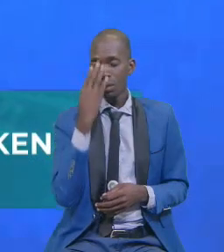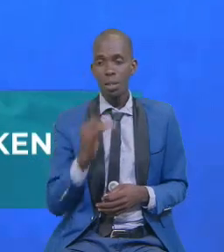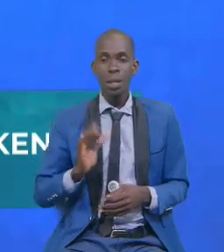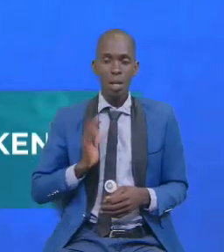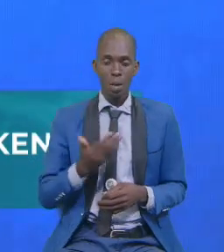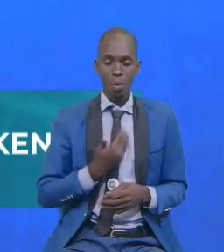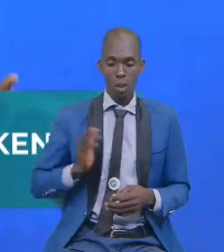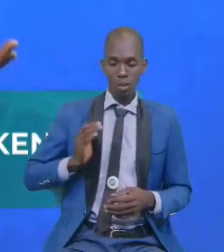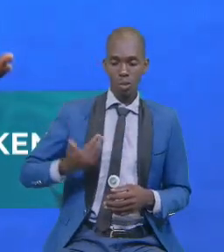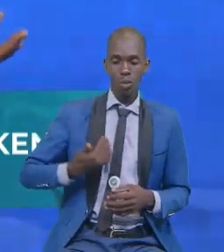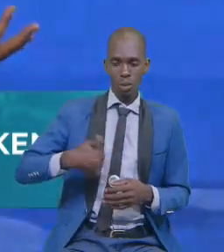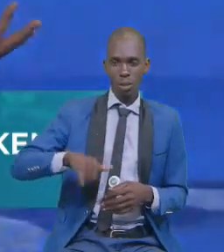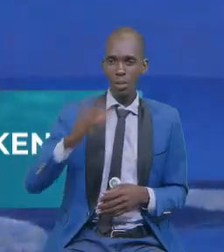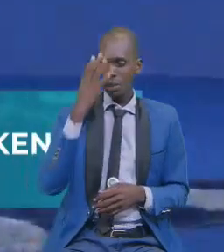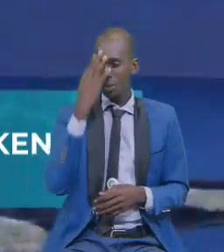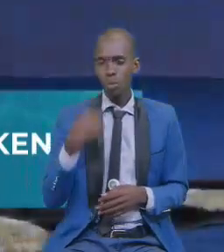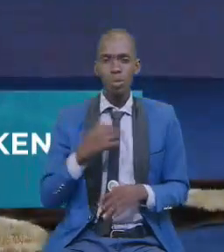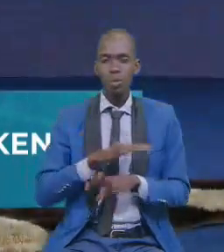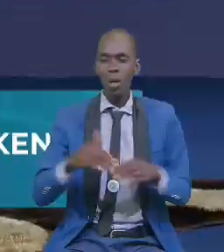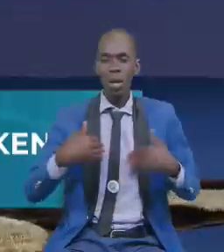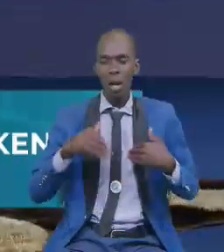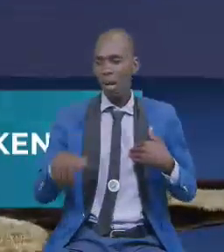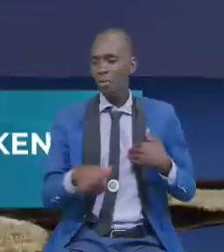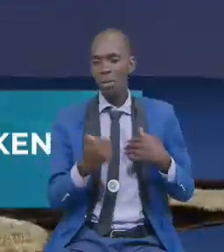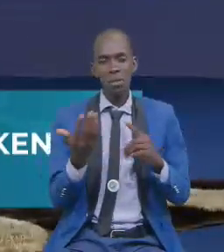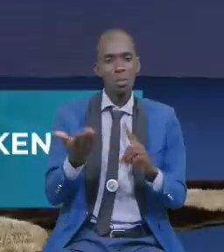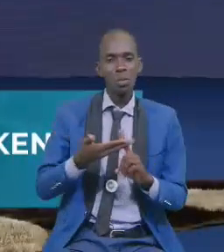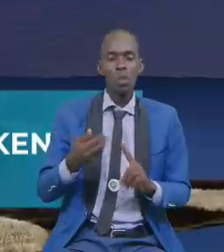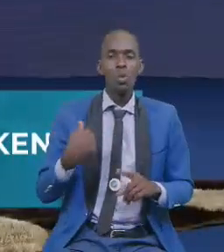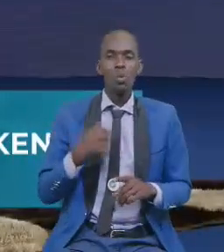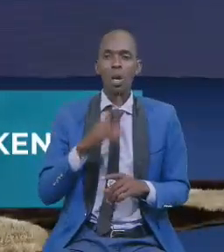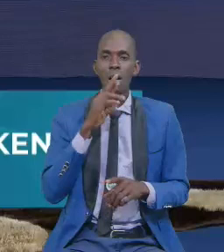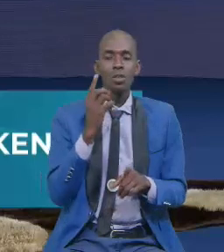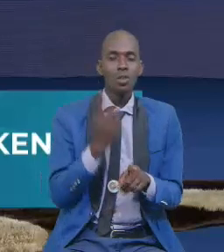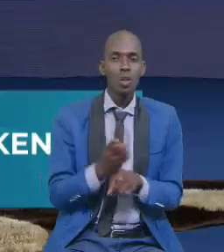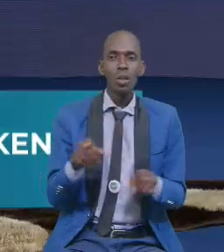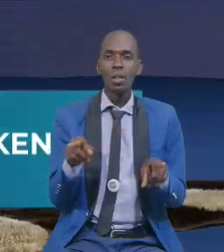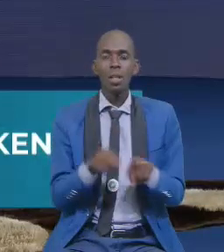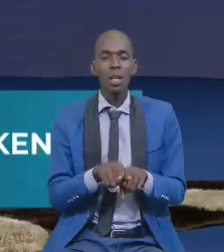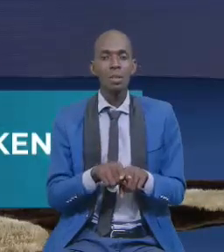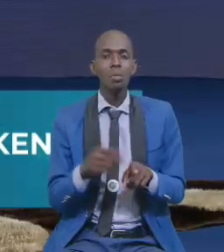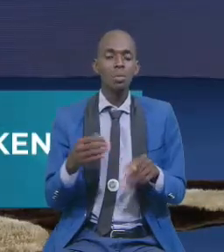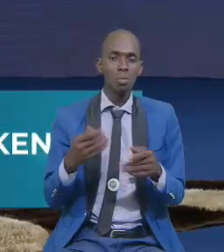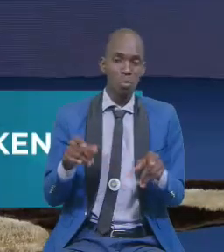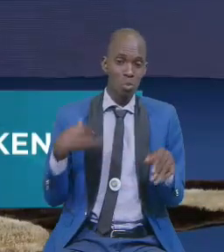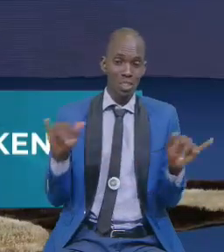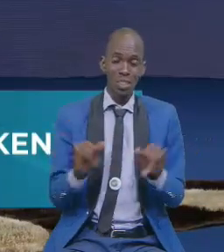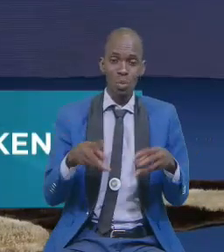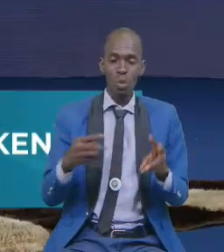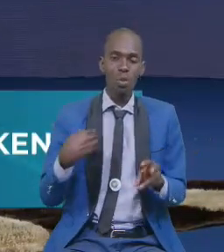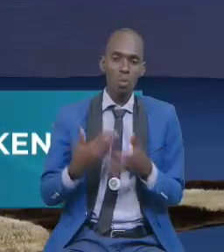asleep. We don't have any conviction. We're just like we were before we went into that